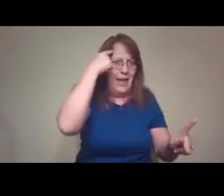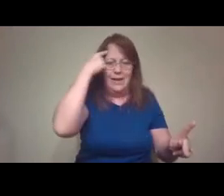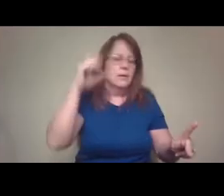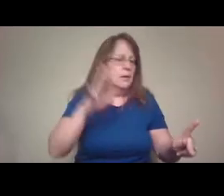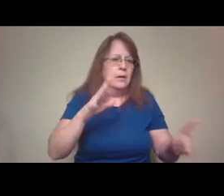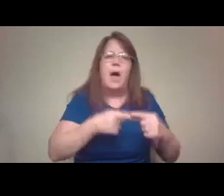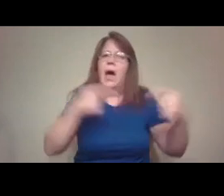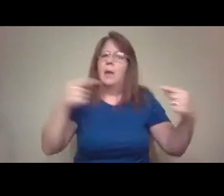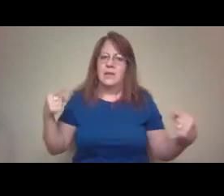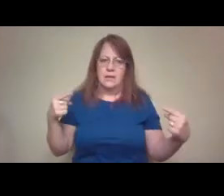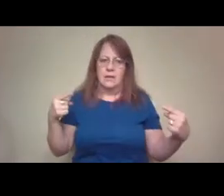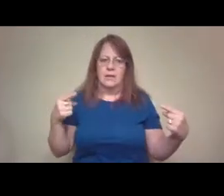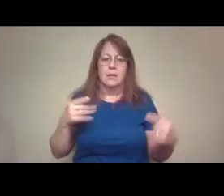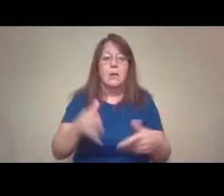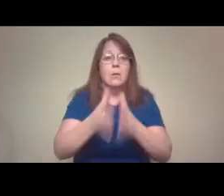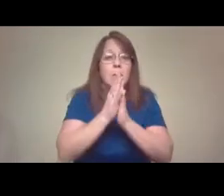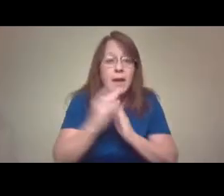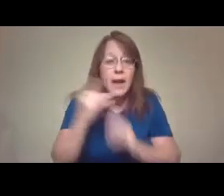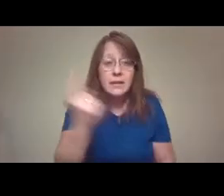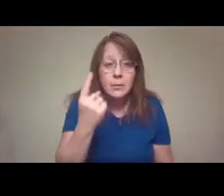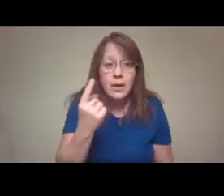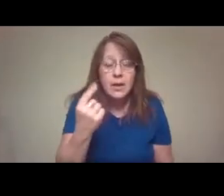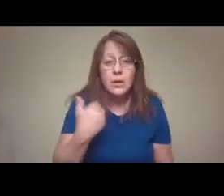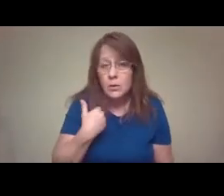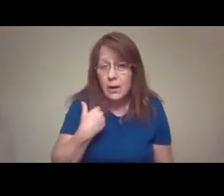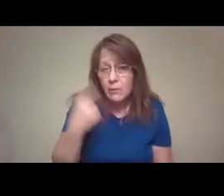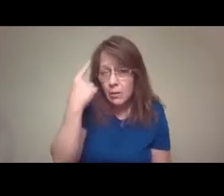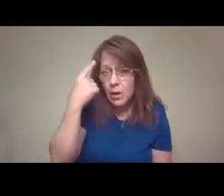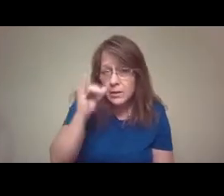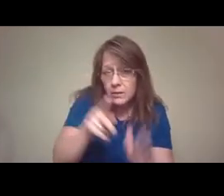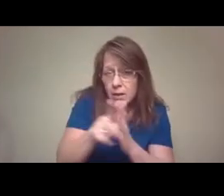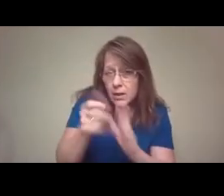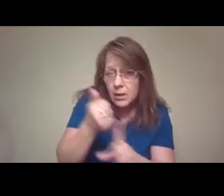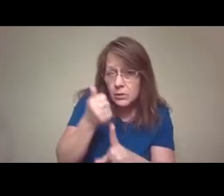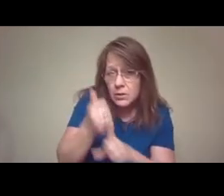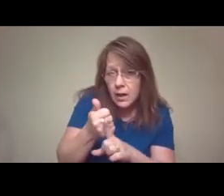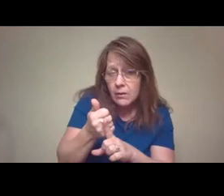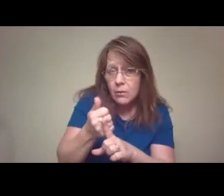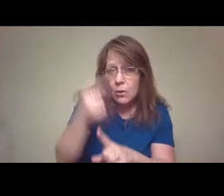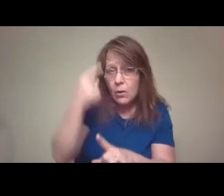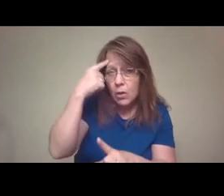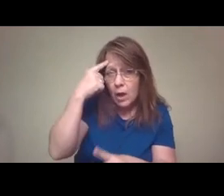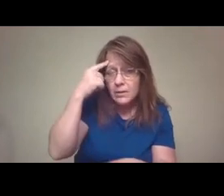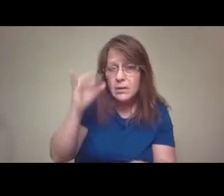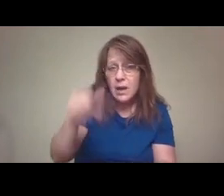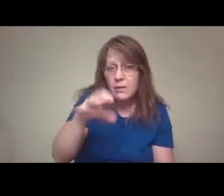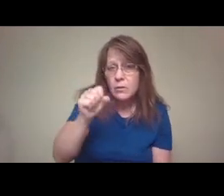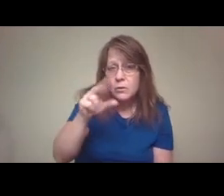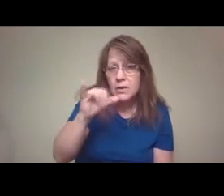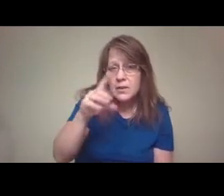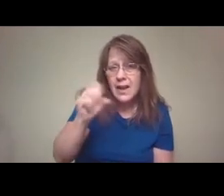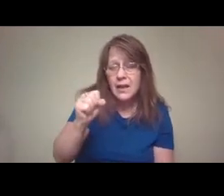true. When we ask someone if they're having thoughts of killing themselves or thoughts of suicide, it often